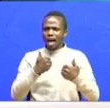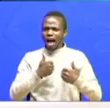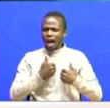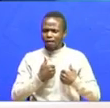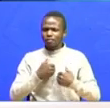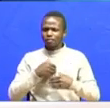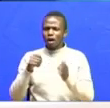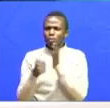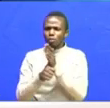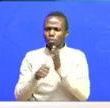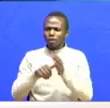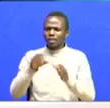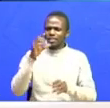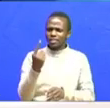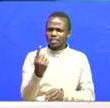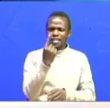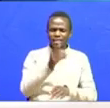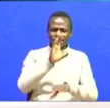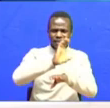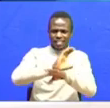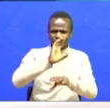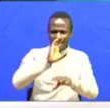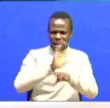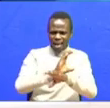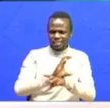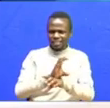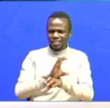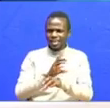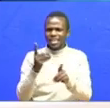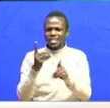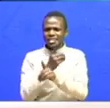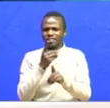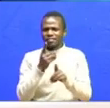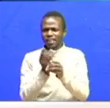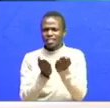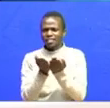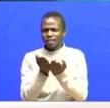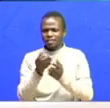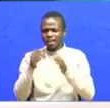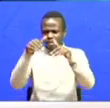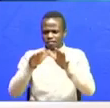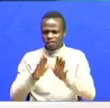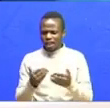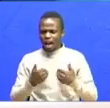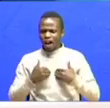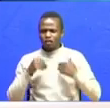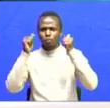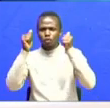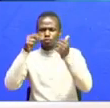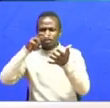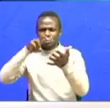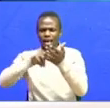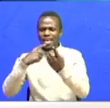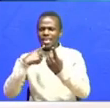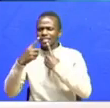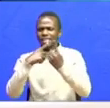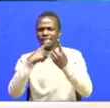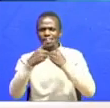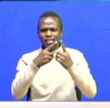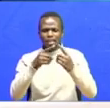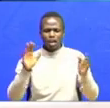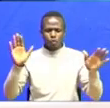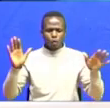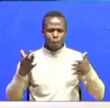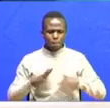almost every church, every denomination, interdenominational service, every funeral. We have politicians standing up and speaking to